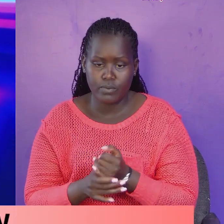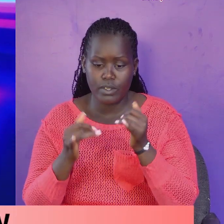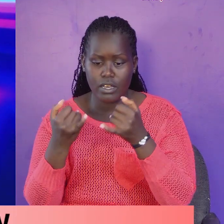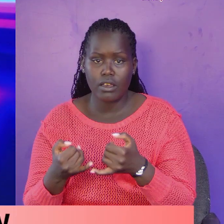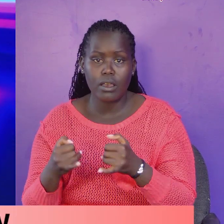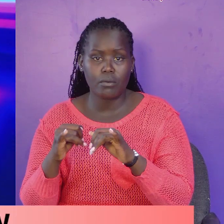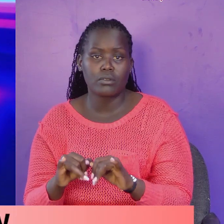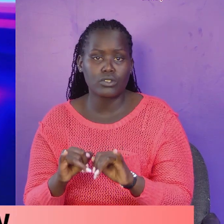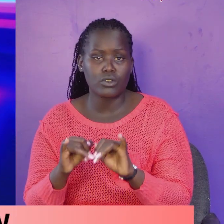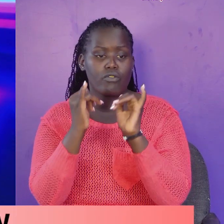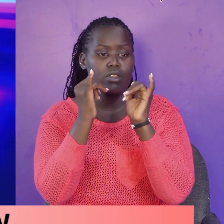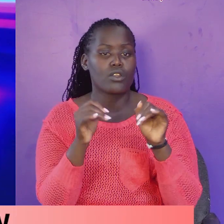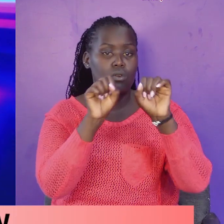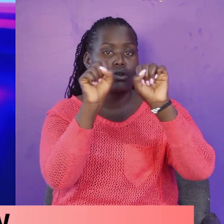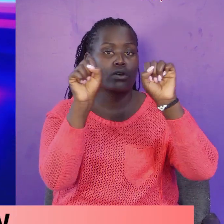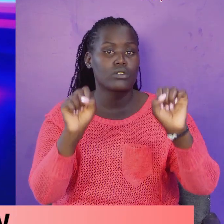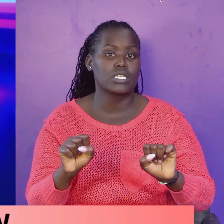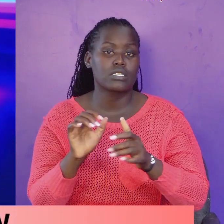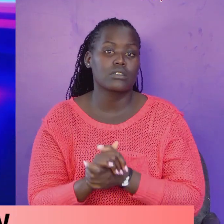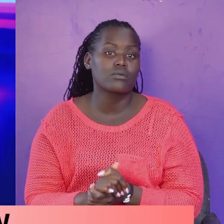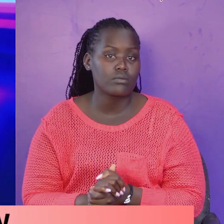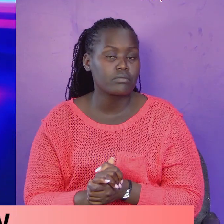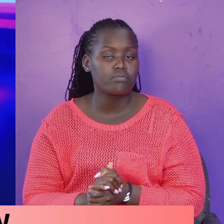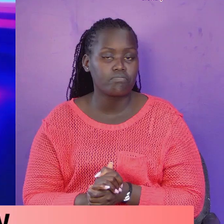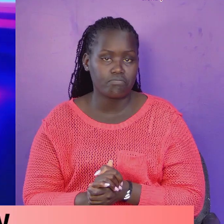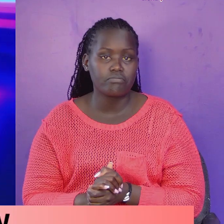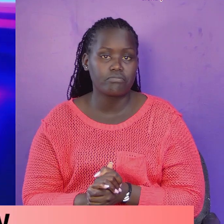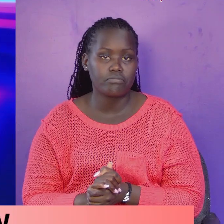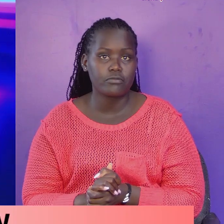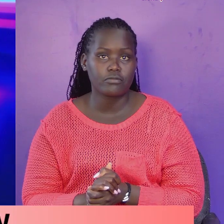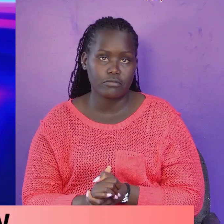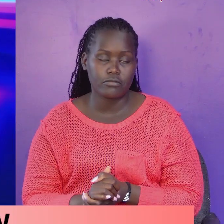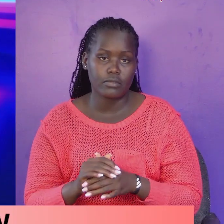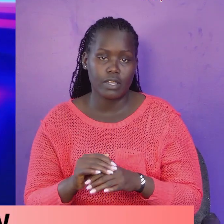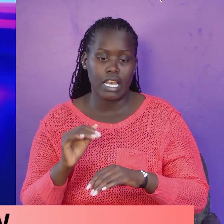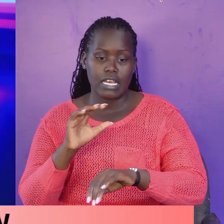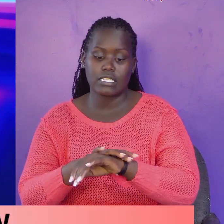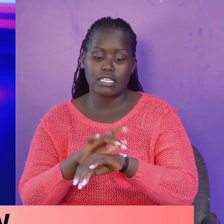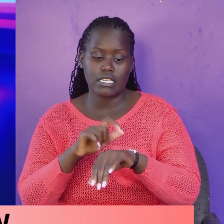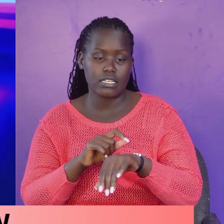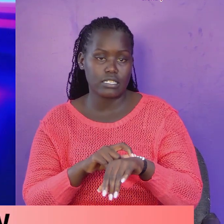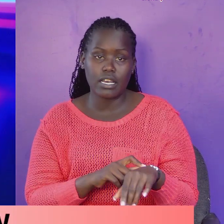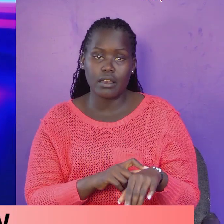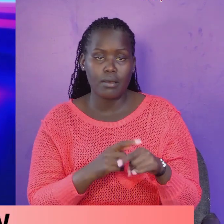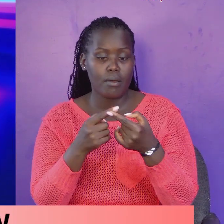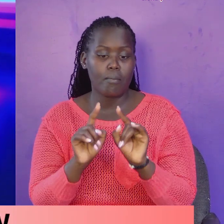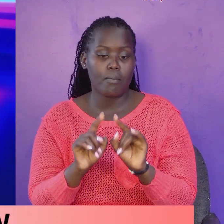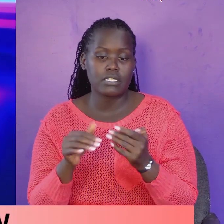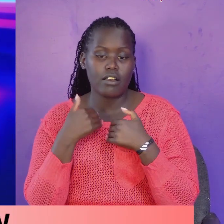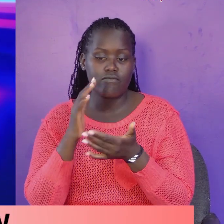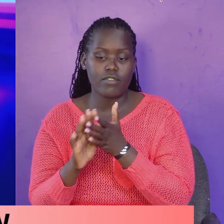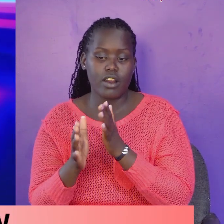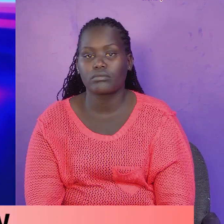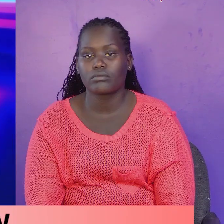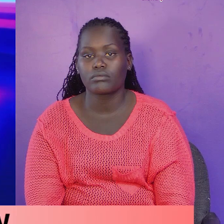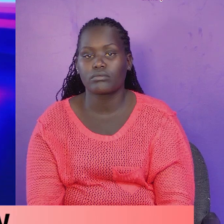implementation of the new system. Yeah. It's just taking time to click, but there's nothing wrong with